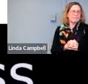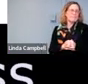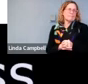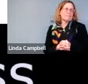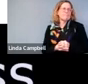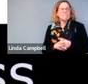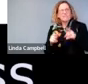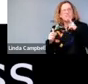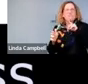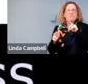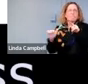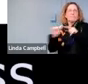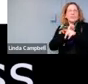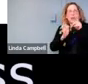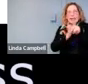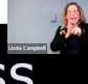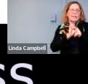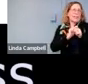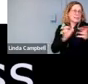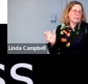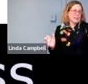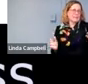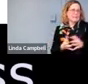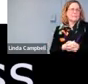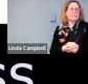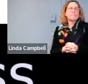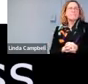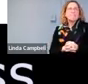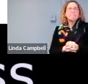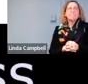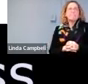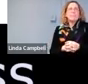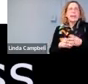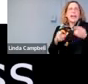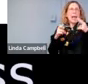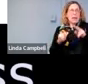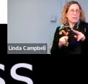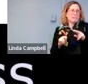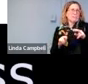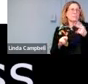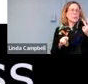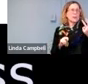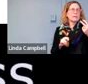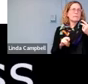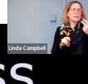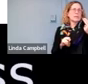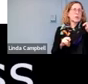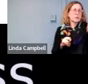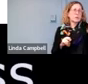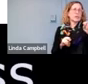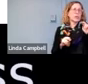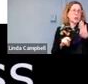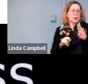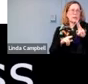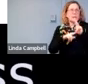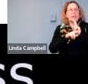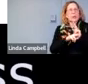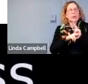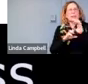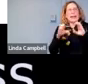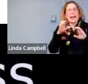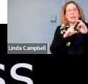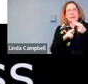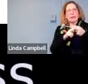And there's eradication. You know, you're trying to kill as much as you can. And it did take place in Nova Scotia